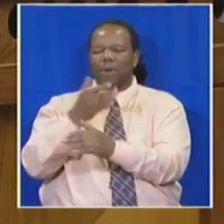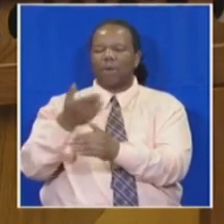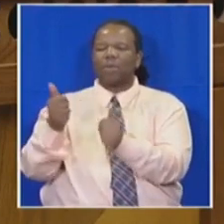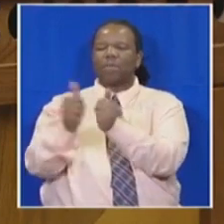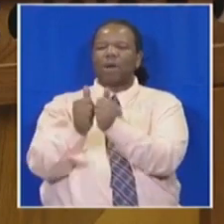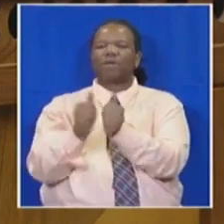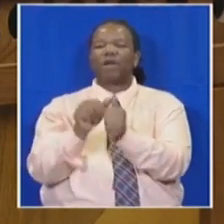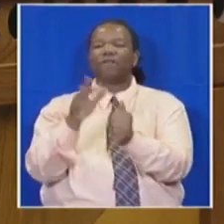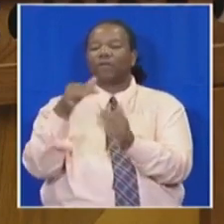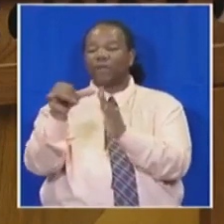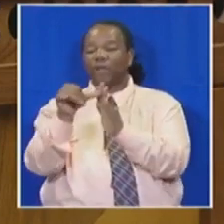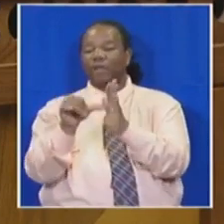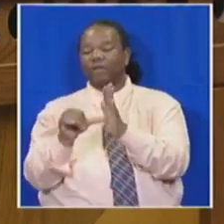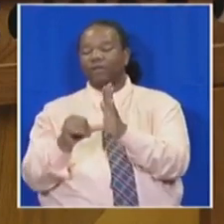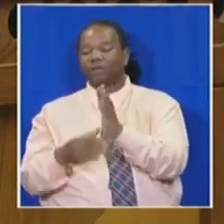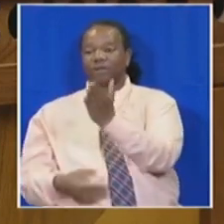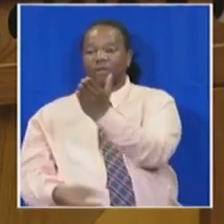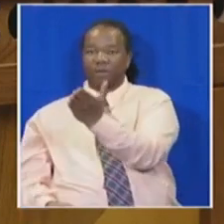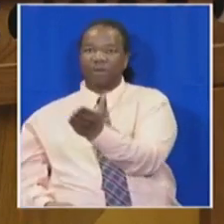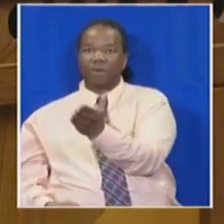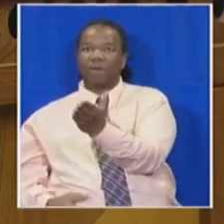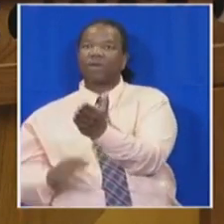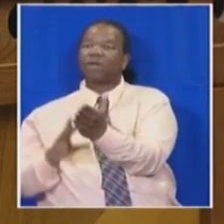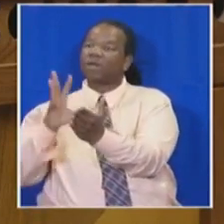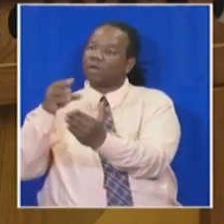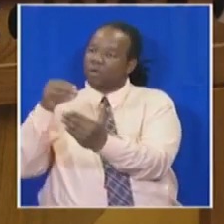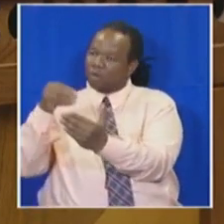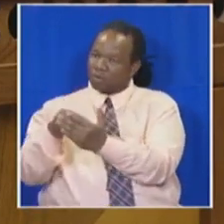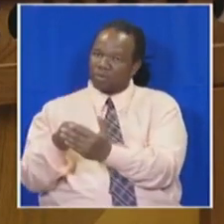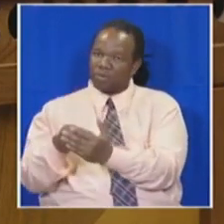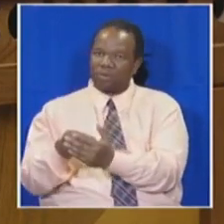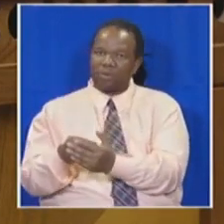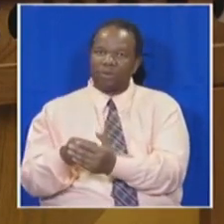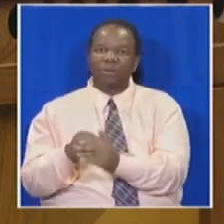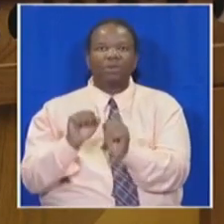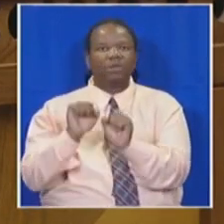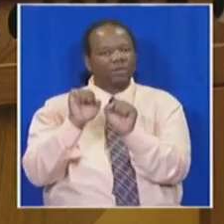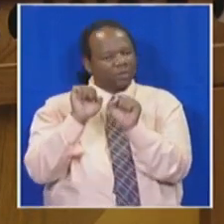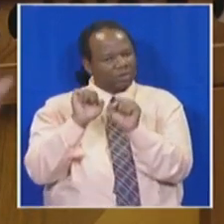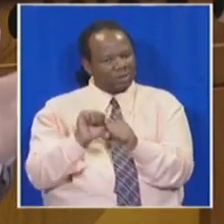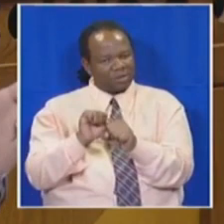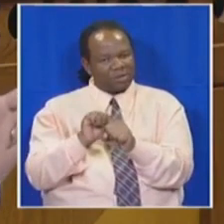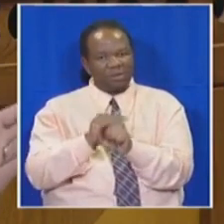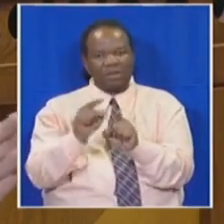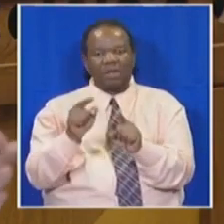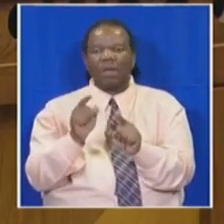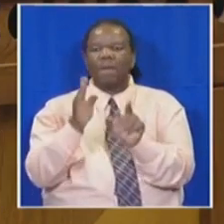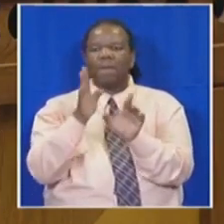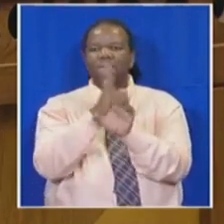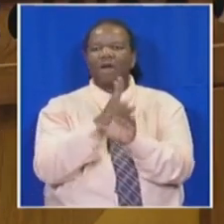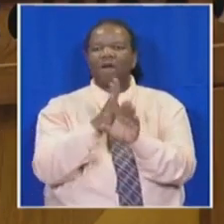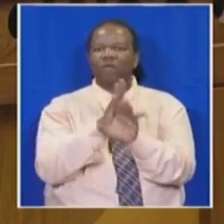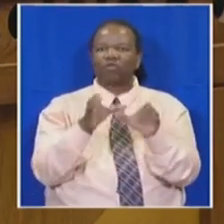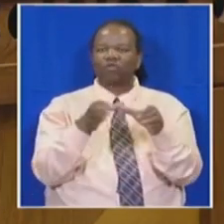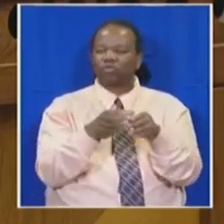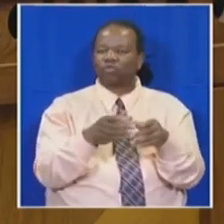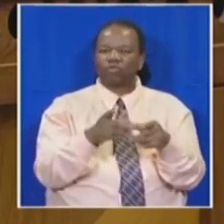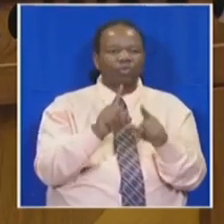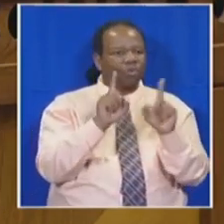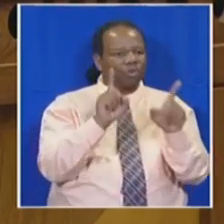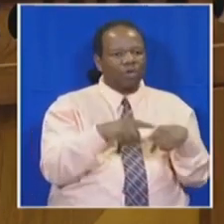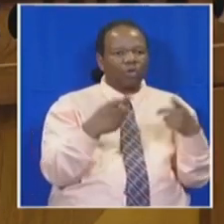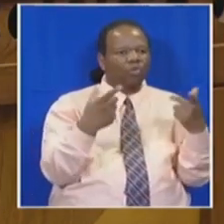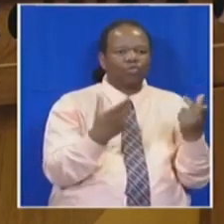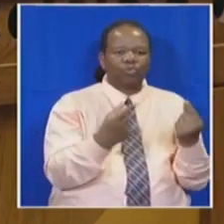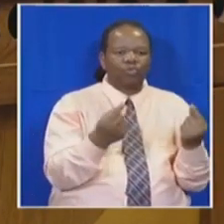Speaker of this House. And even when you can confront the private sector, you just won't do it, because there